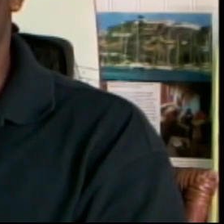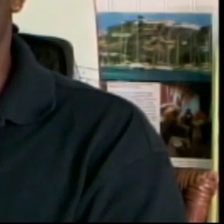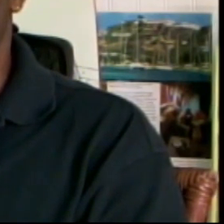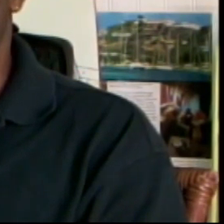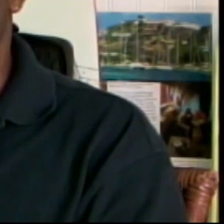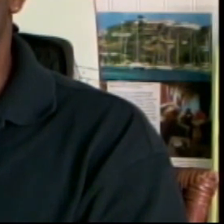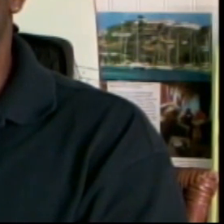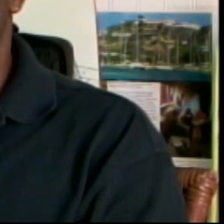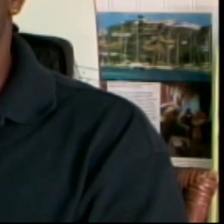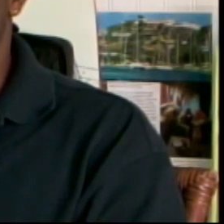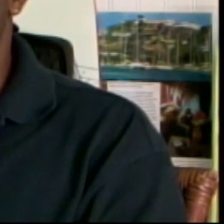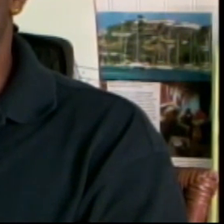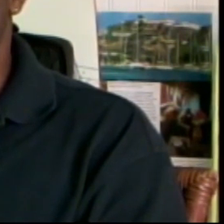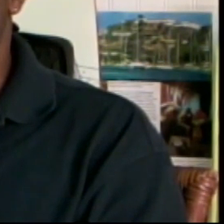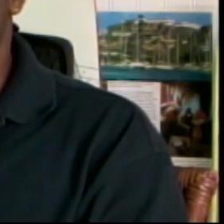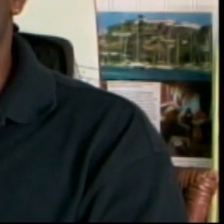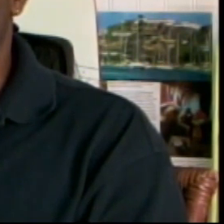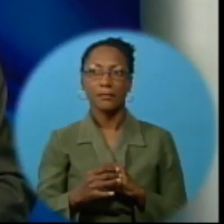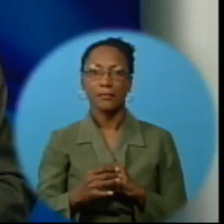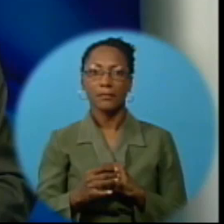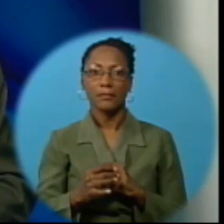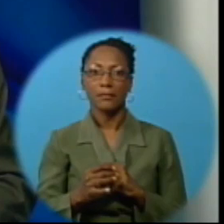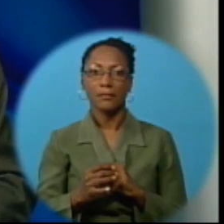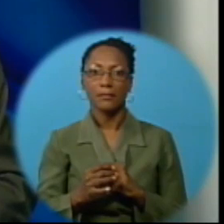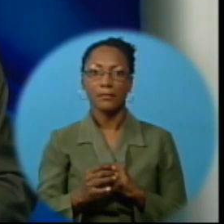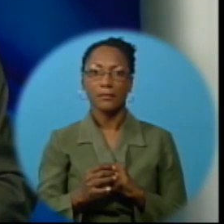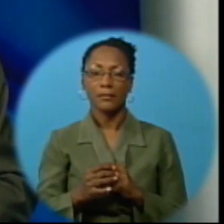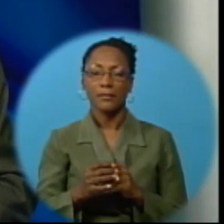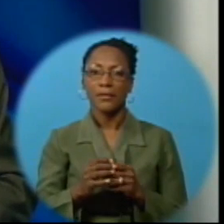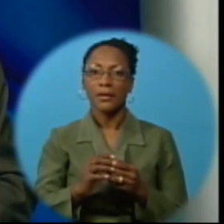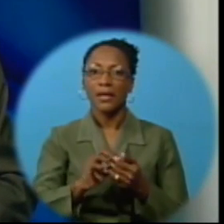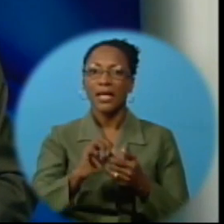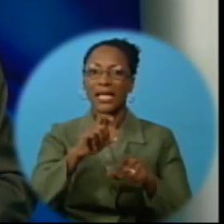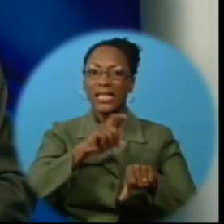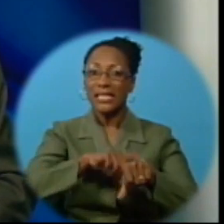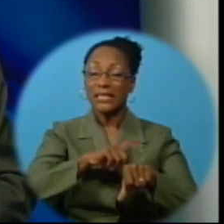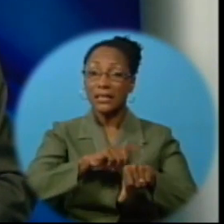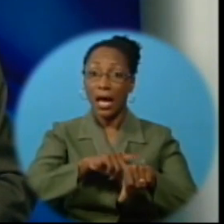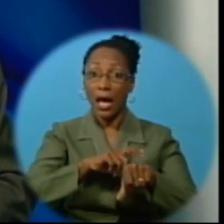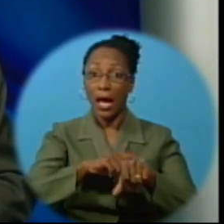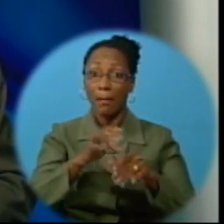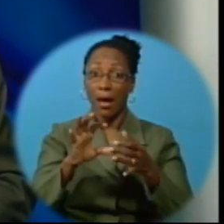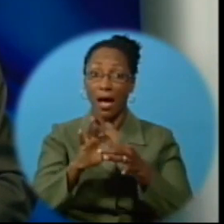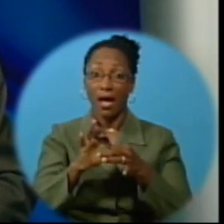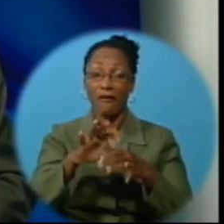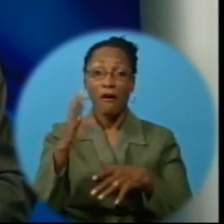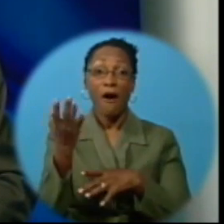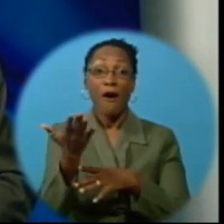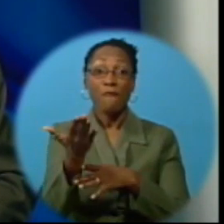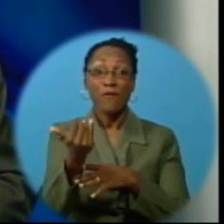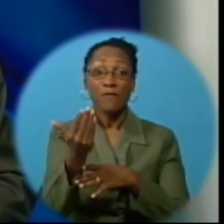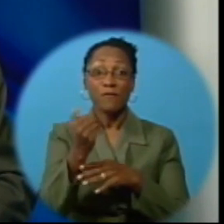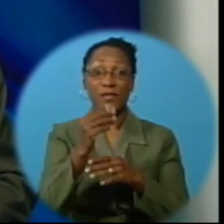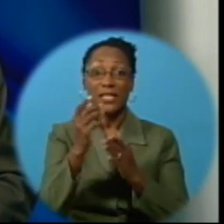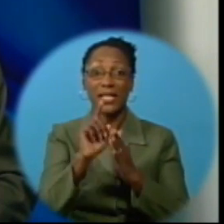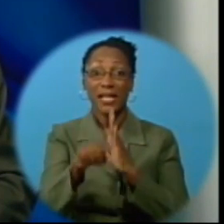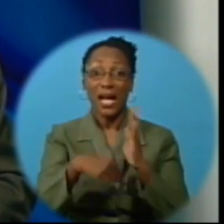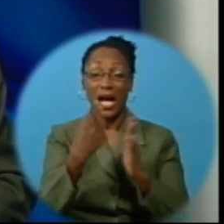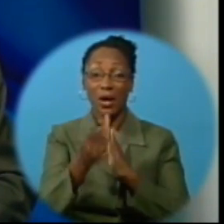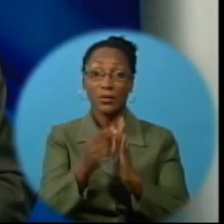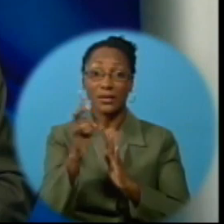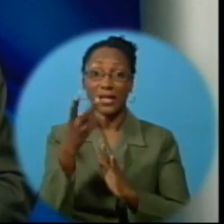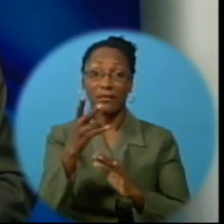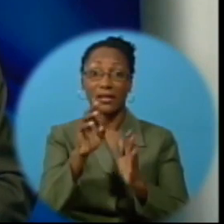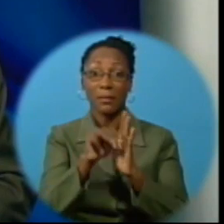that segment of the race, throughout the night. The record time of 15 hours, 17 minutes, is held by top